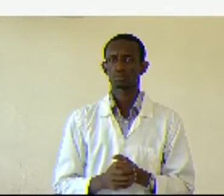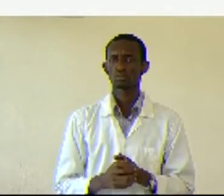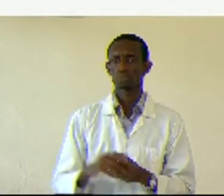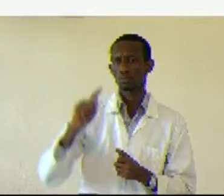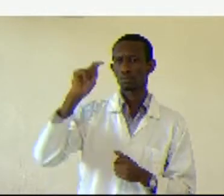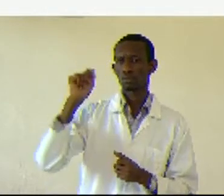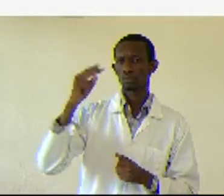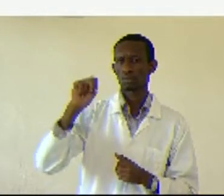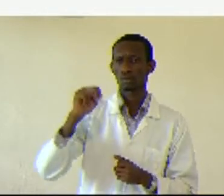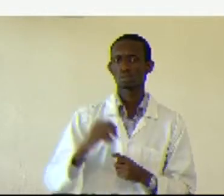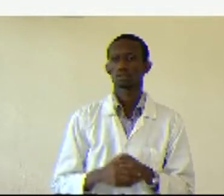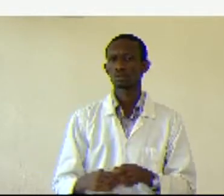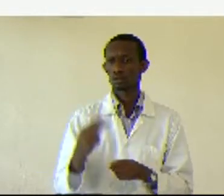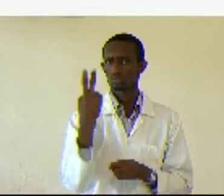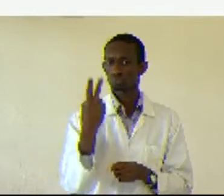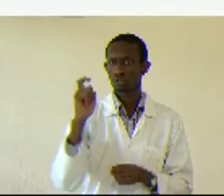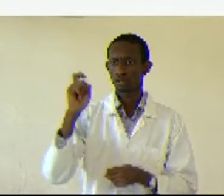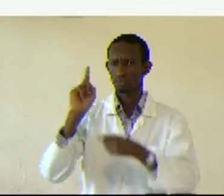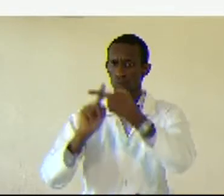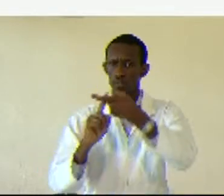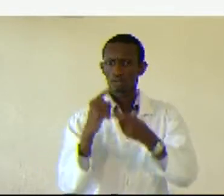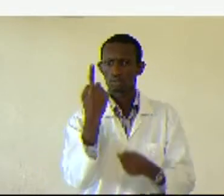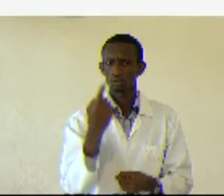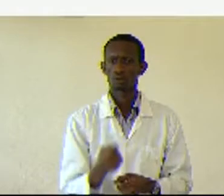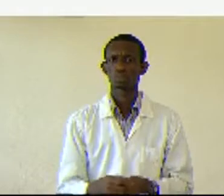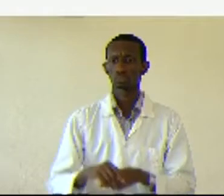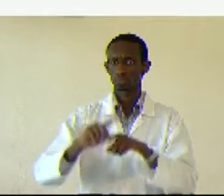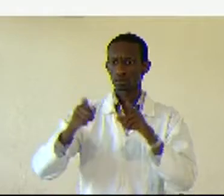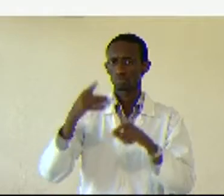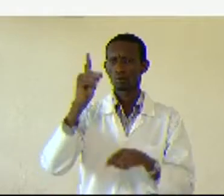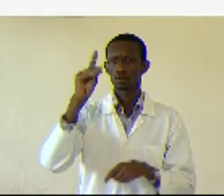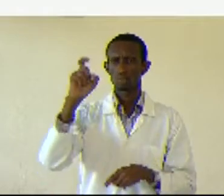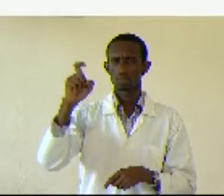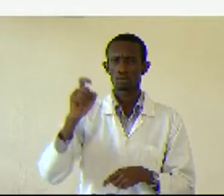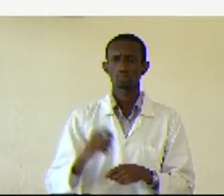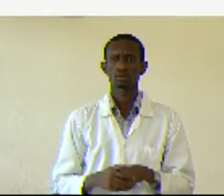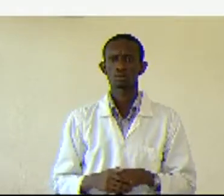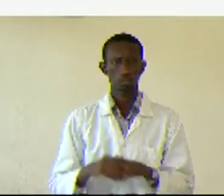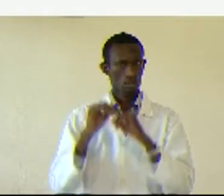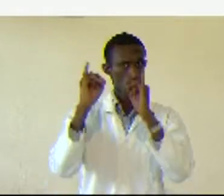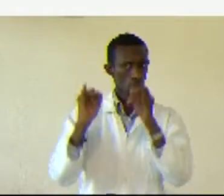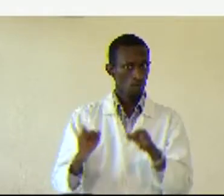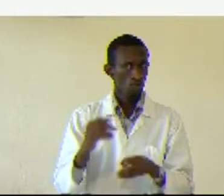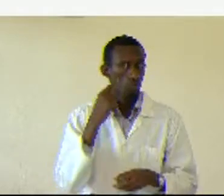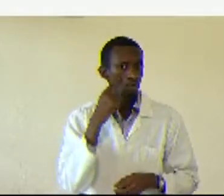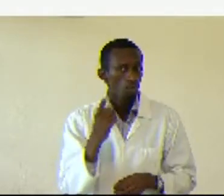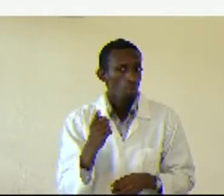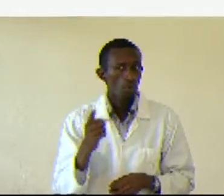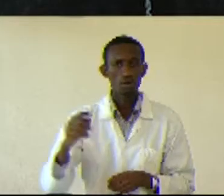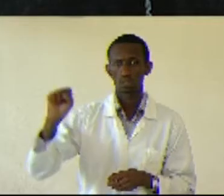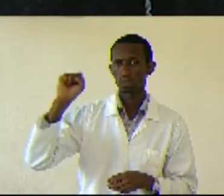tan of 2x plus 1 dx. When you see